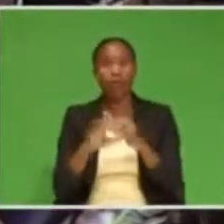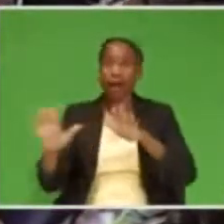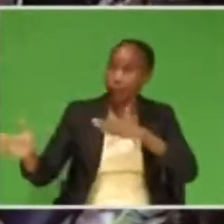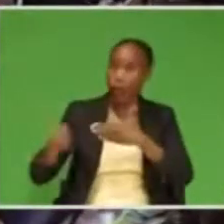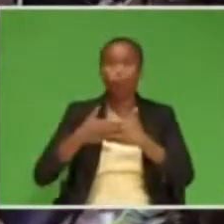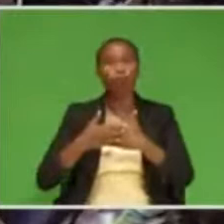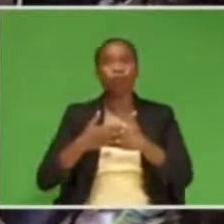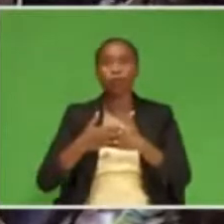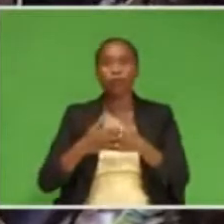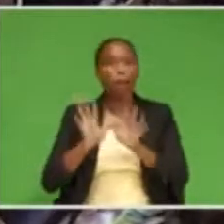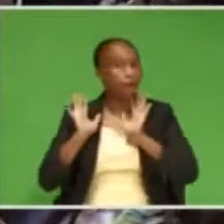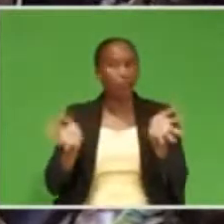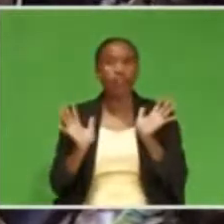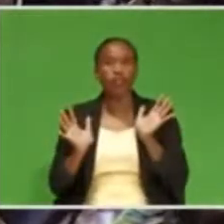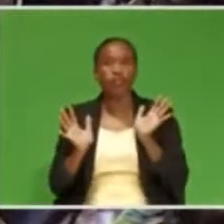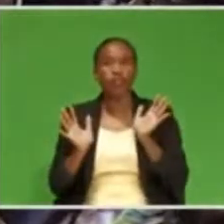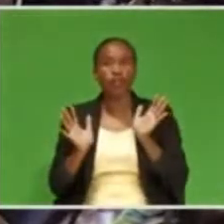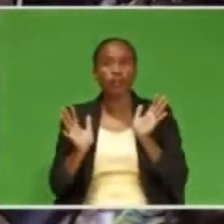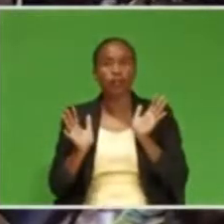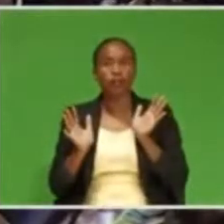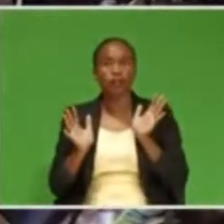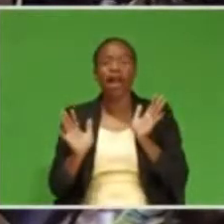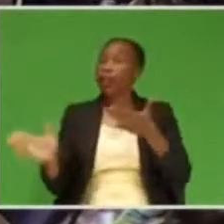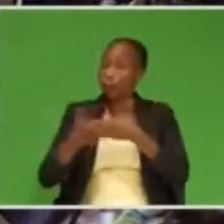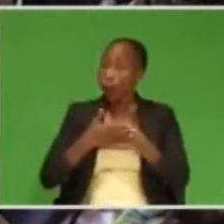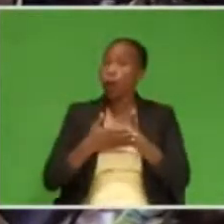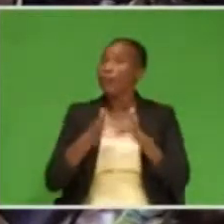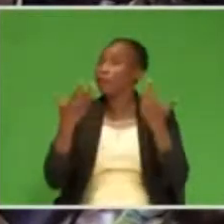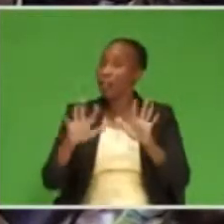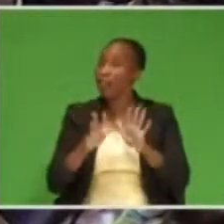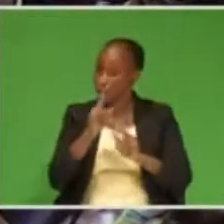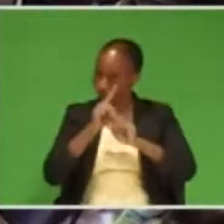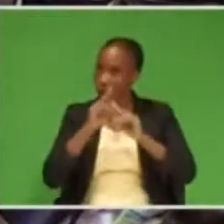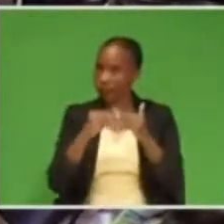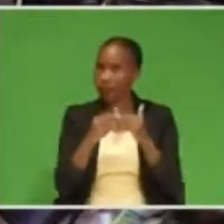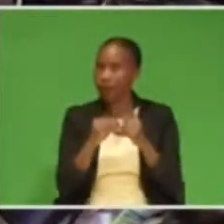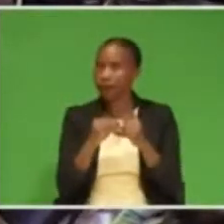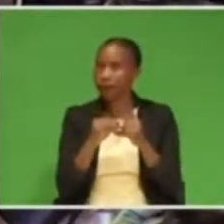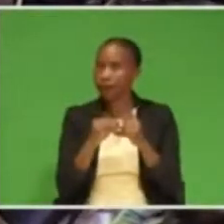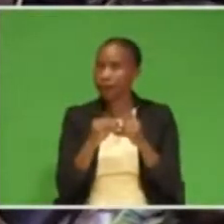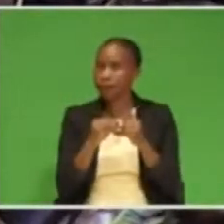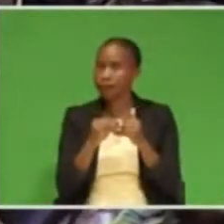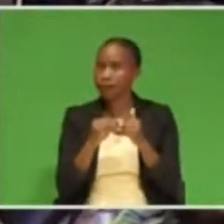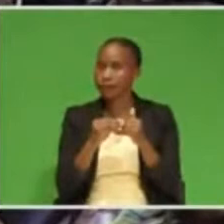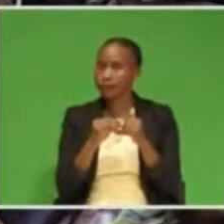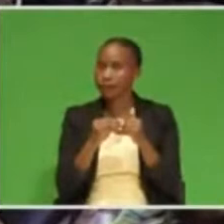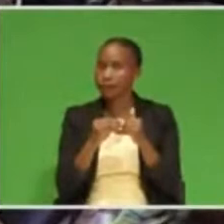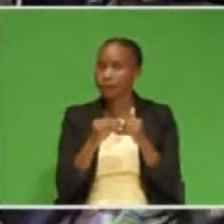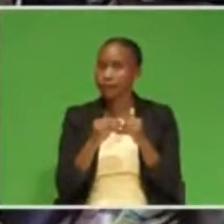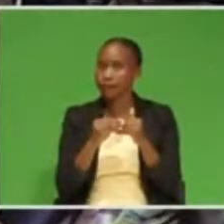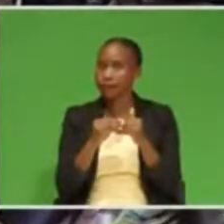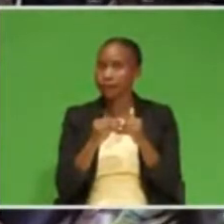I've closed it. I've closed it, honorable members.